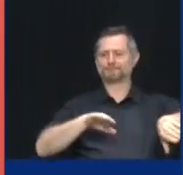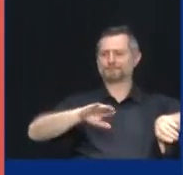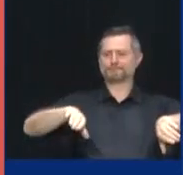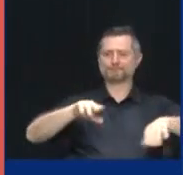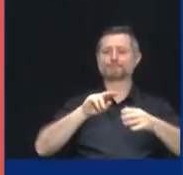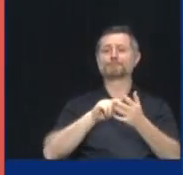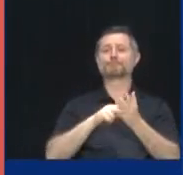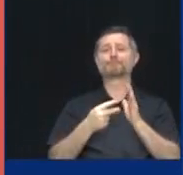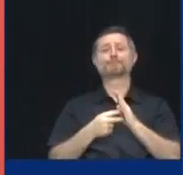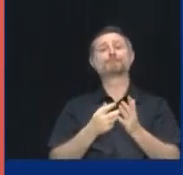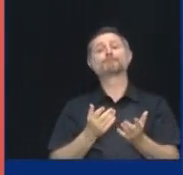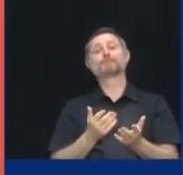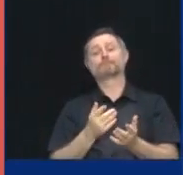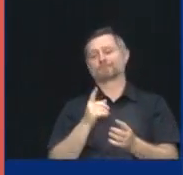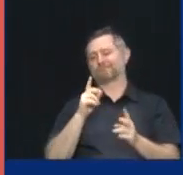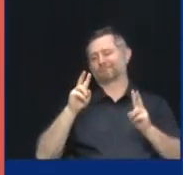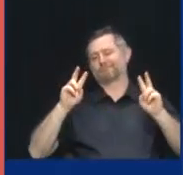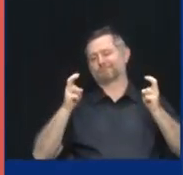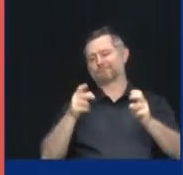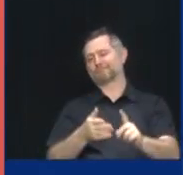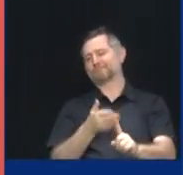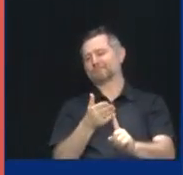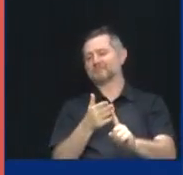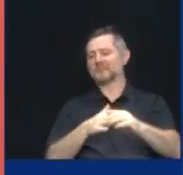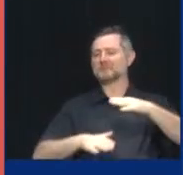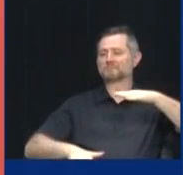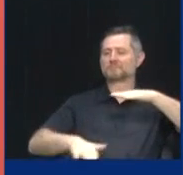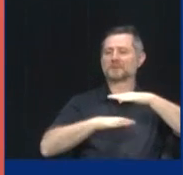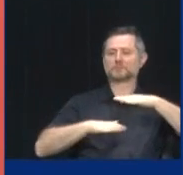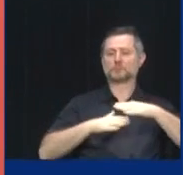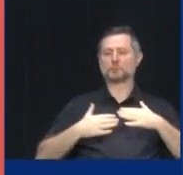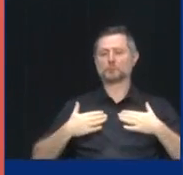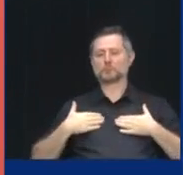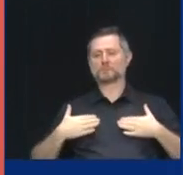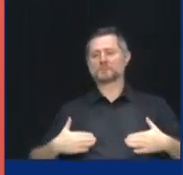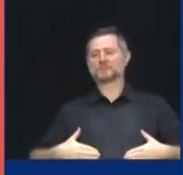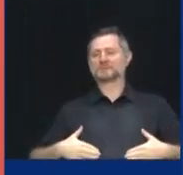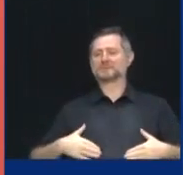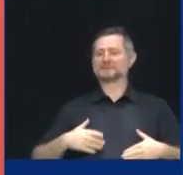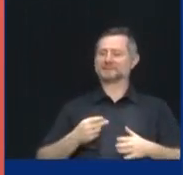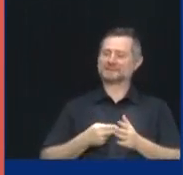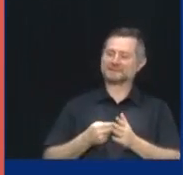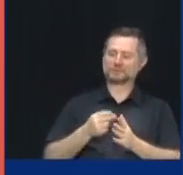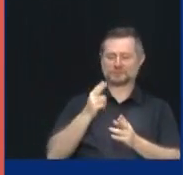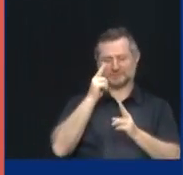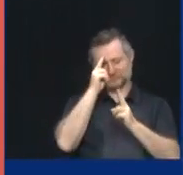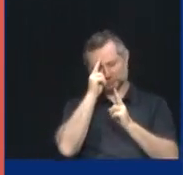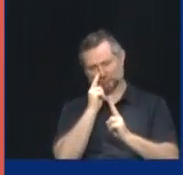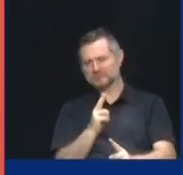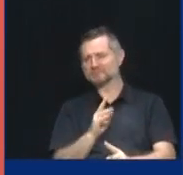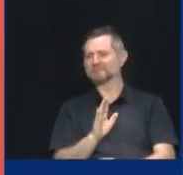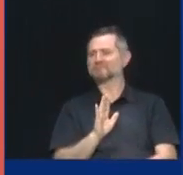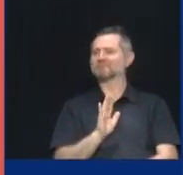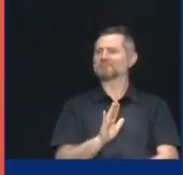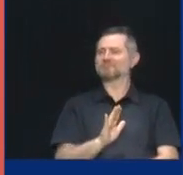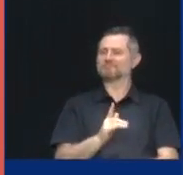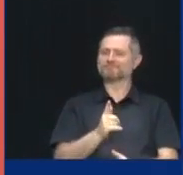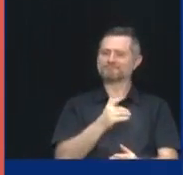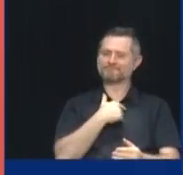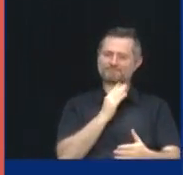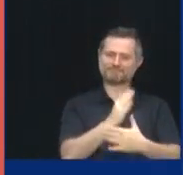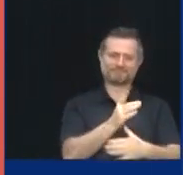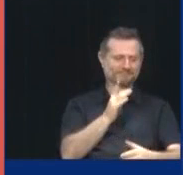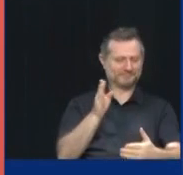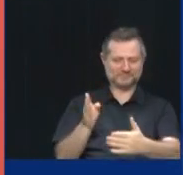It affirms basic human dignity, and it ends discrimination. It adds a gender-neutral